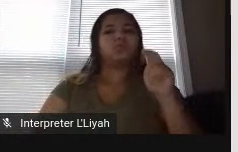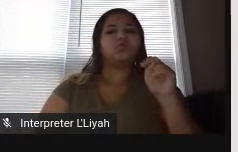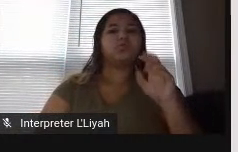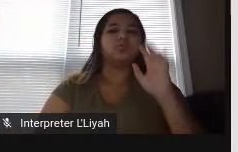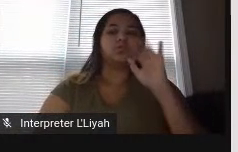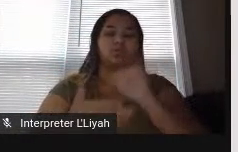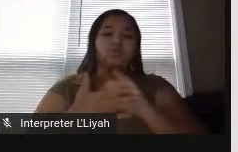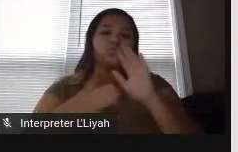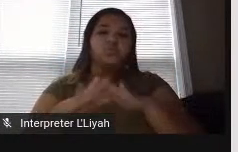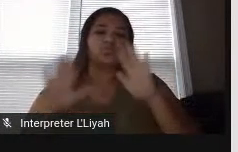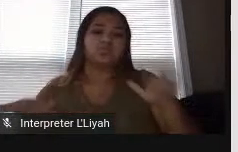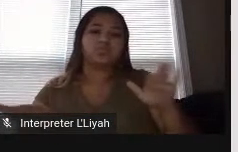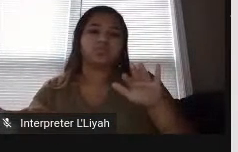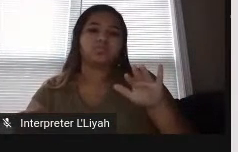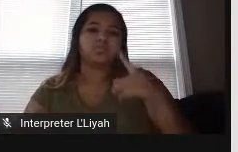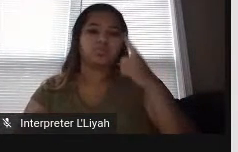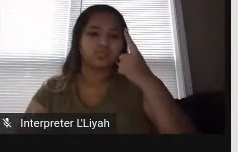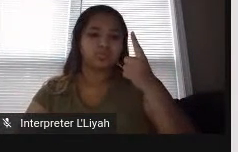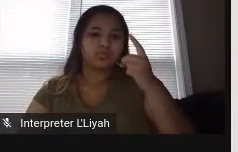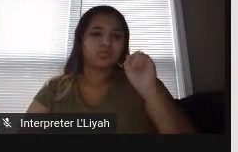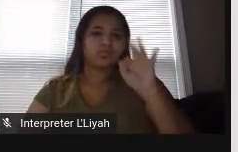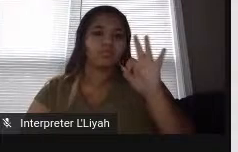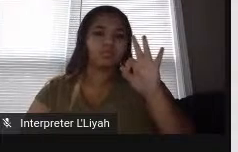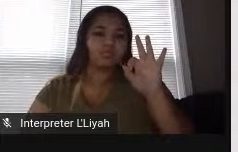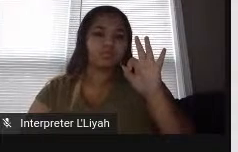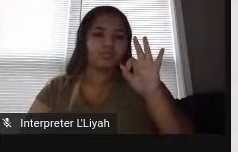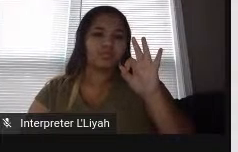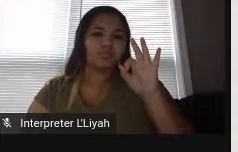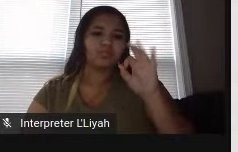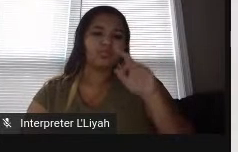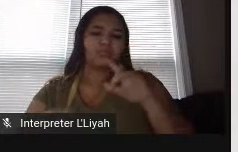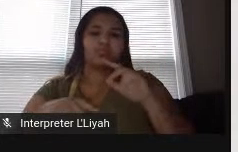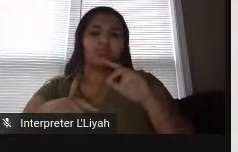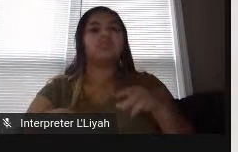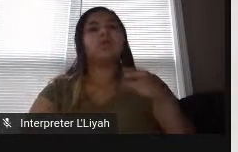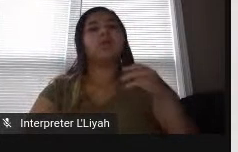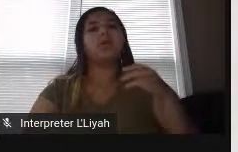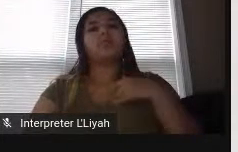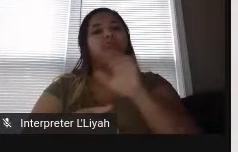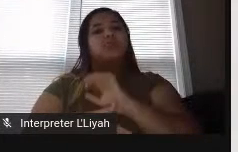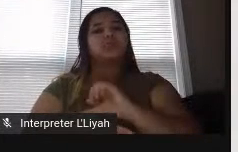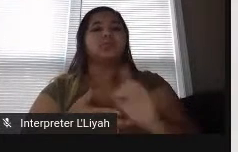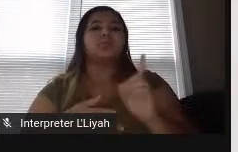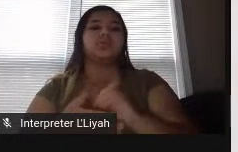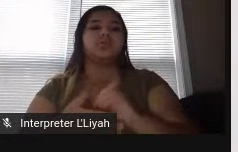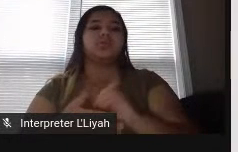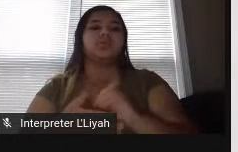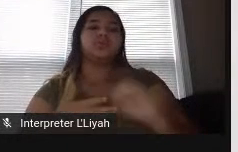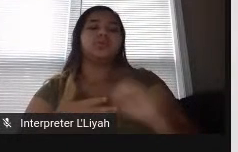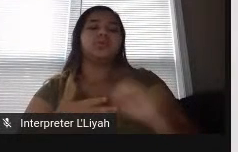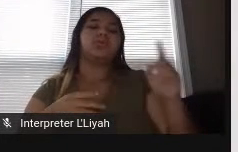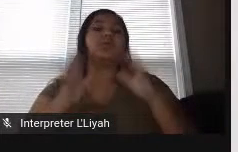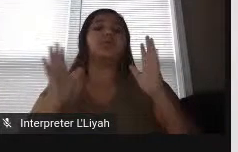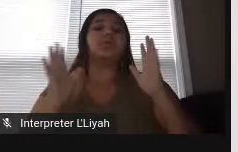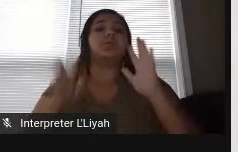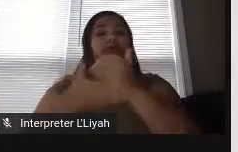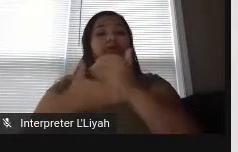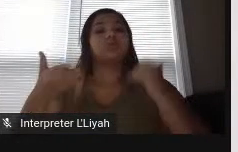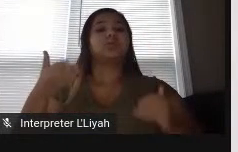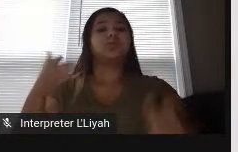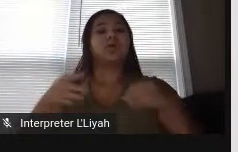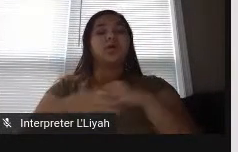that a child has one of the disabilities listed in the